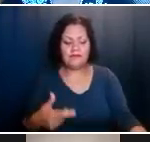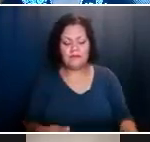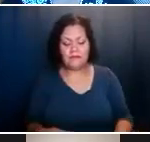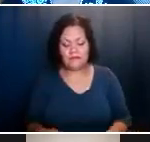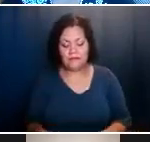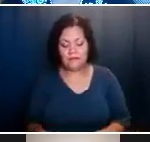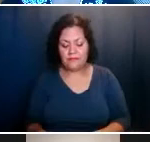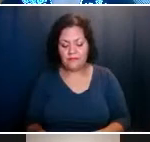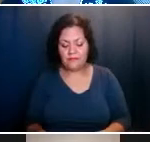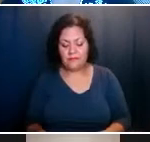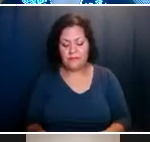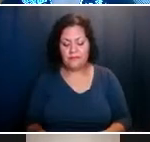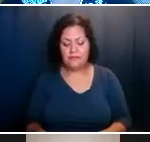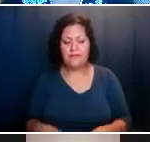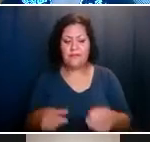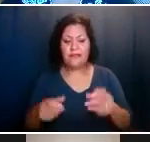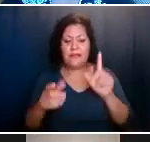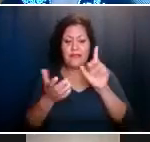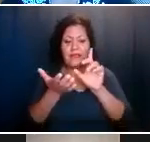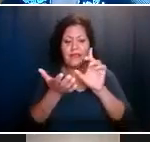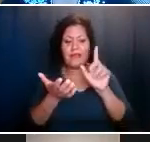click on this Deals and Offers tab.